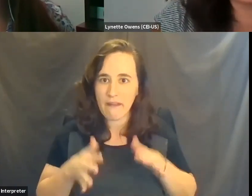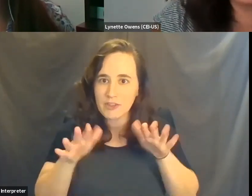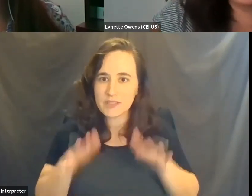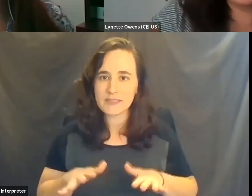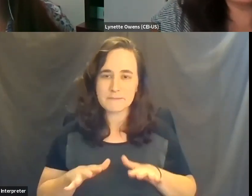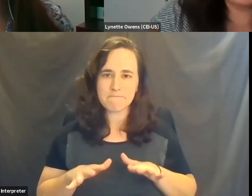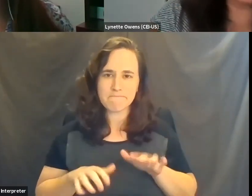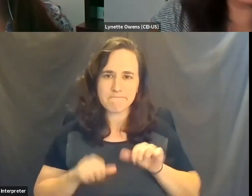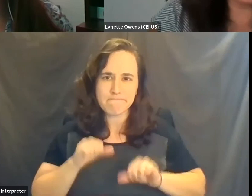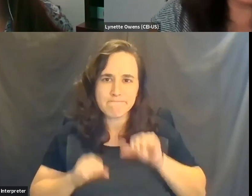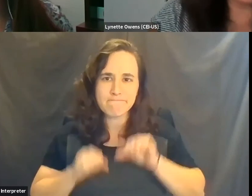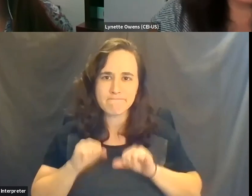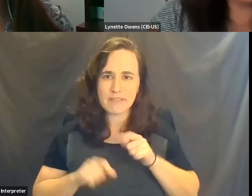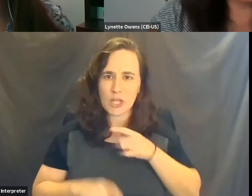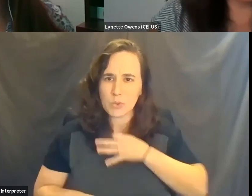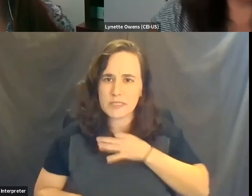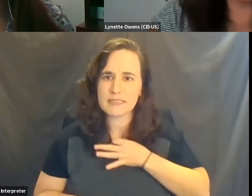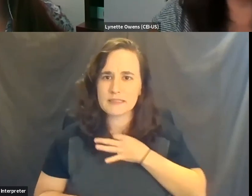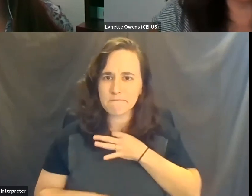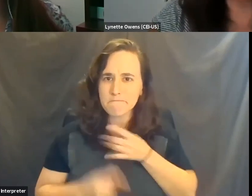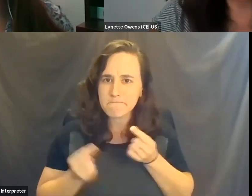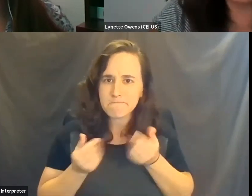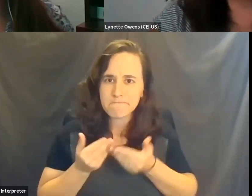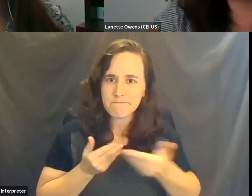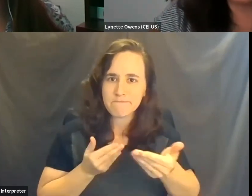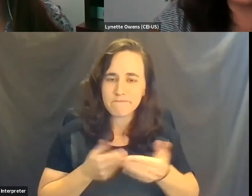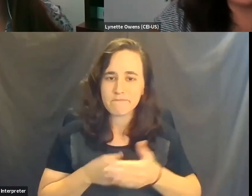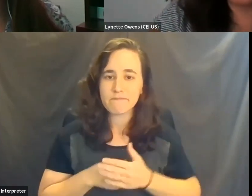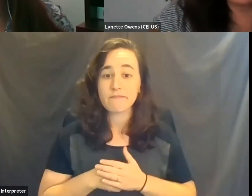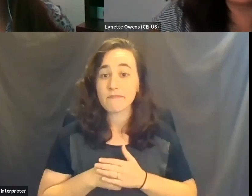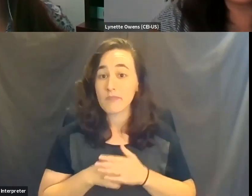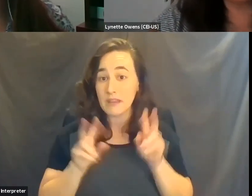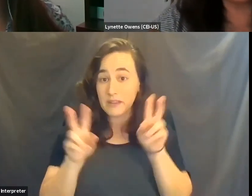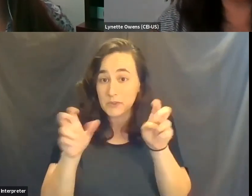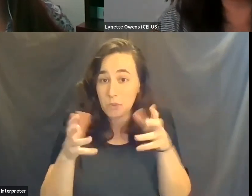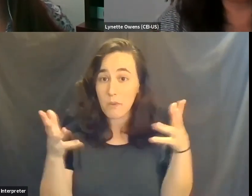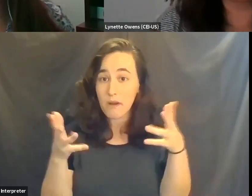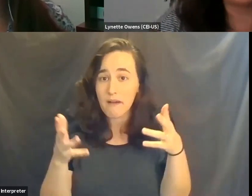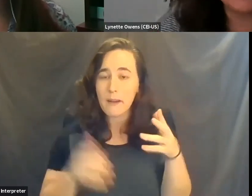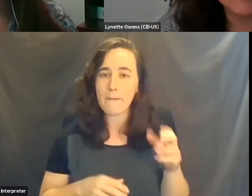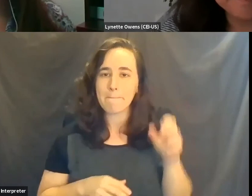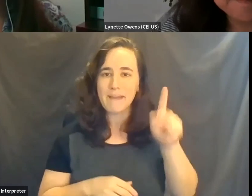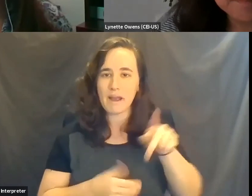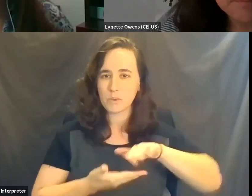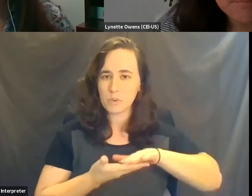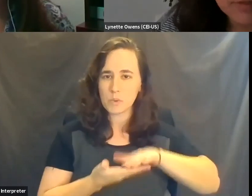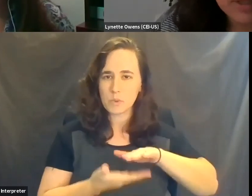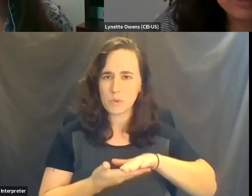curious, and that is the issue of going back to school and what that means to our kids.